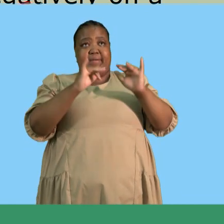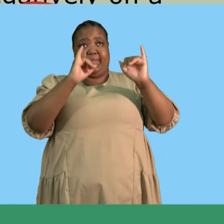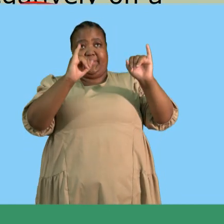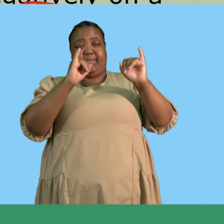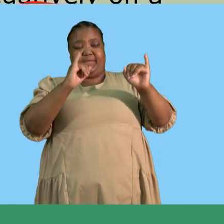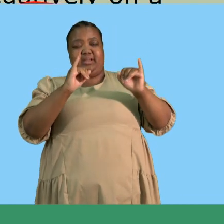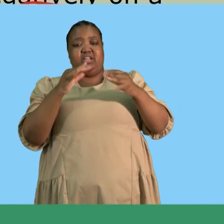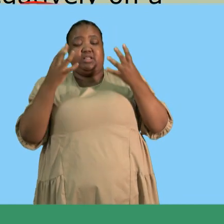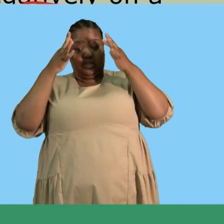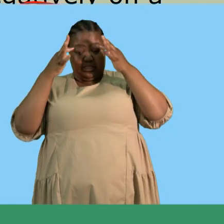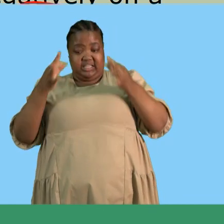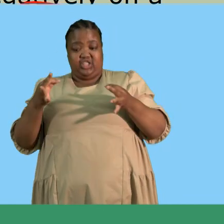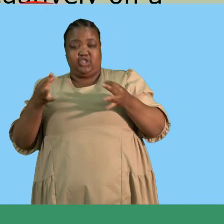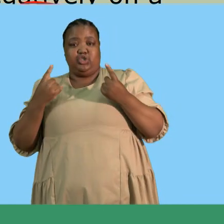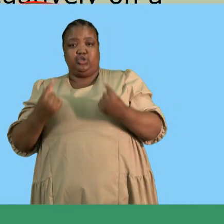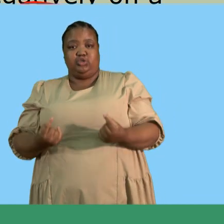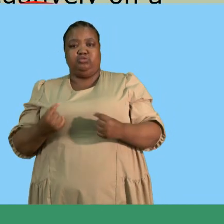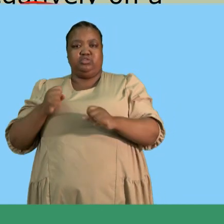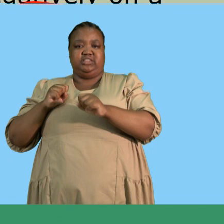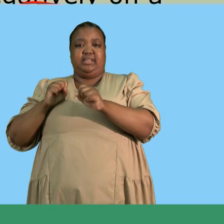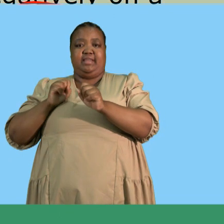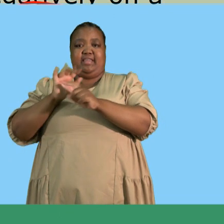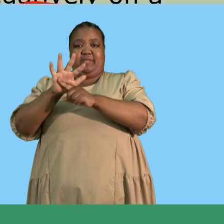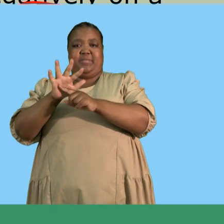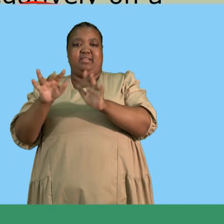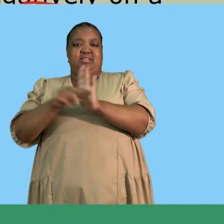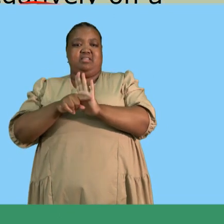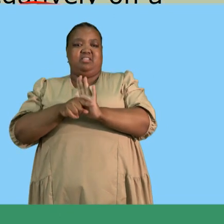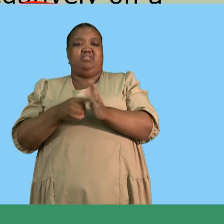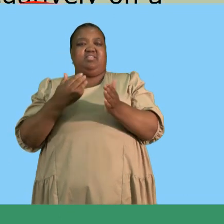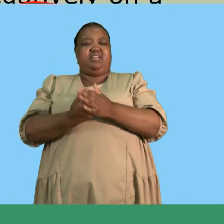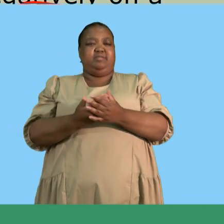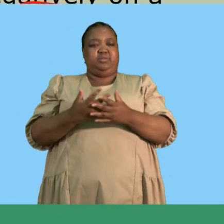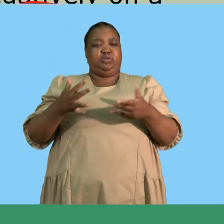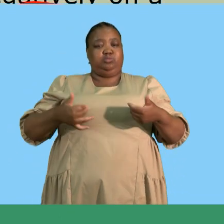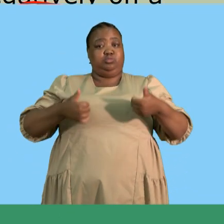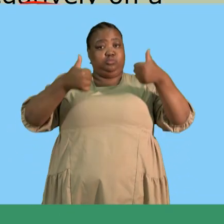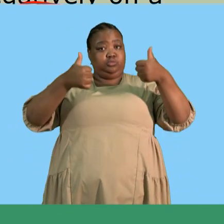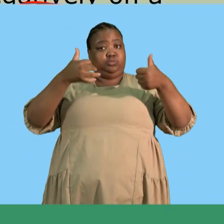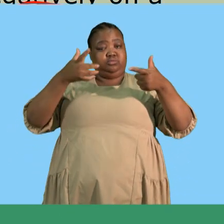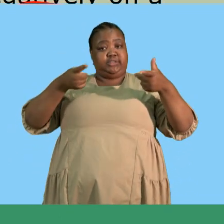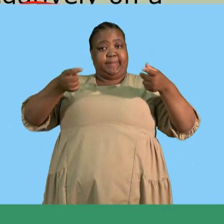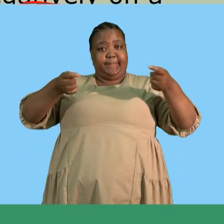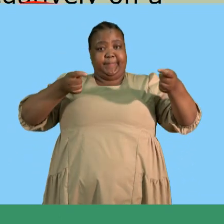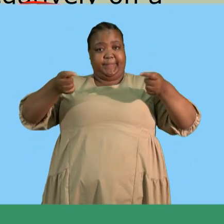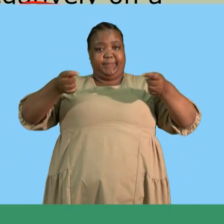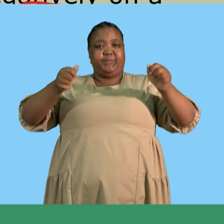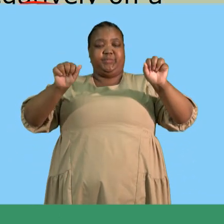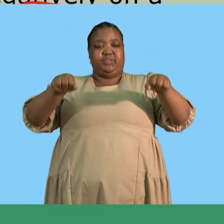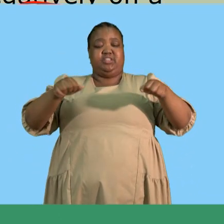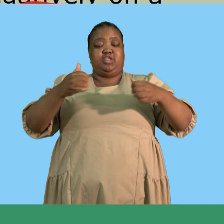impact negatively on a decision. We also have good governance, which is defined as